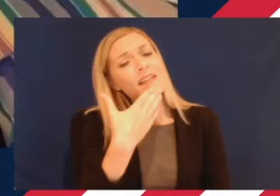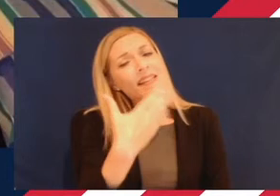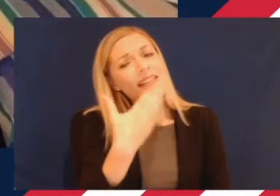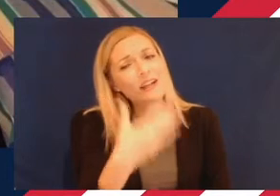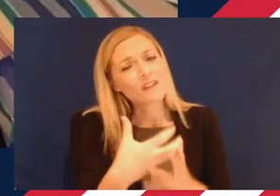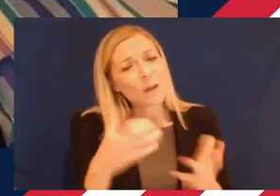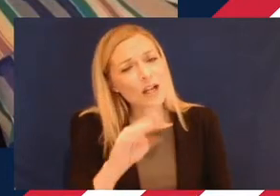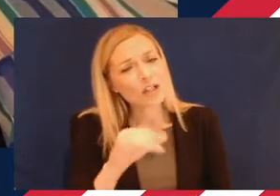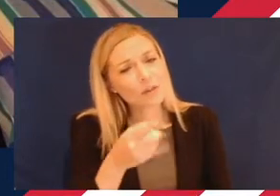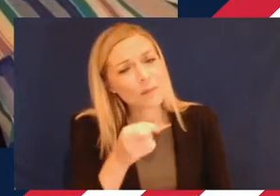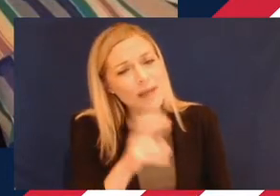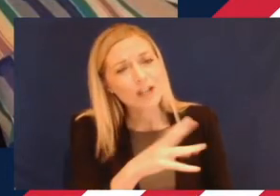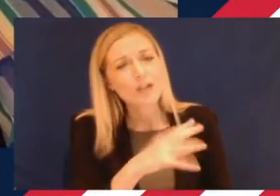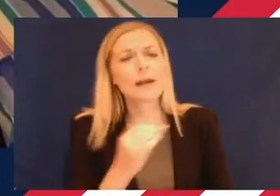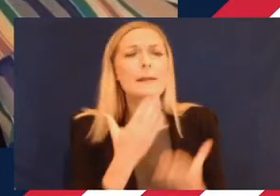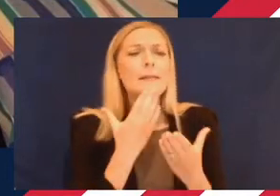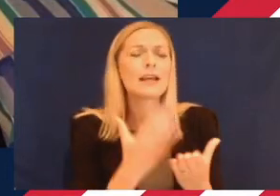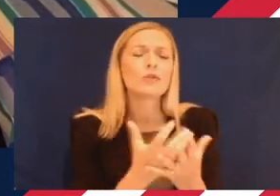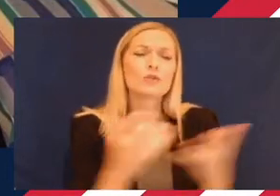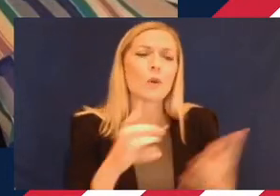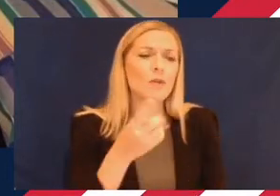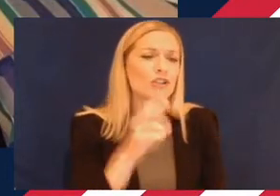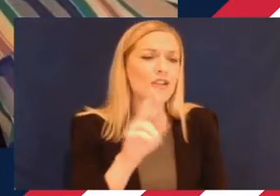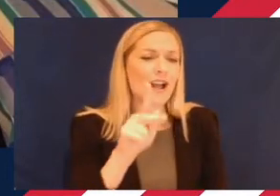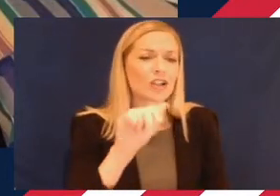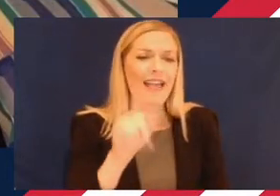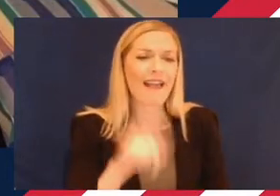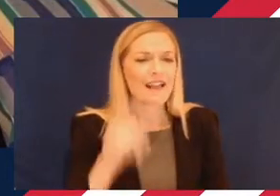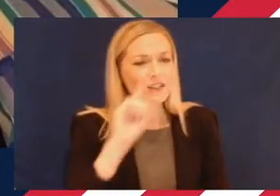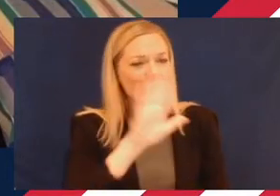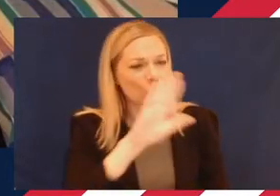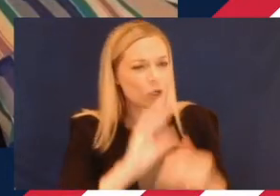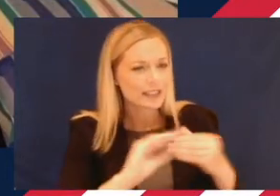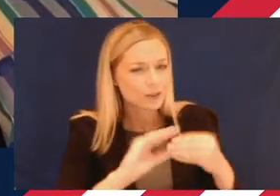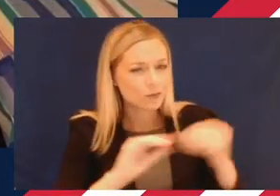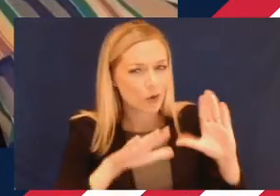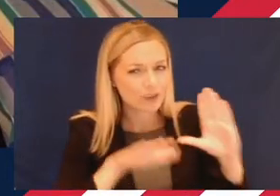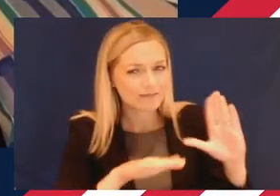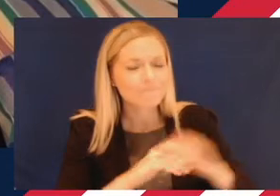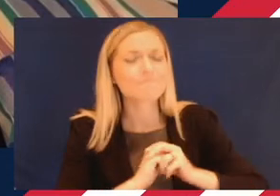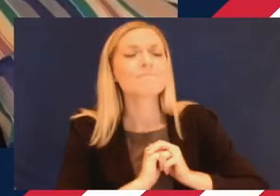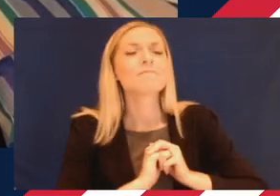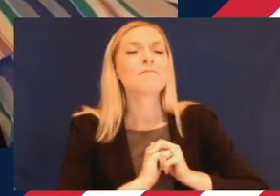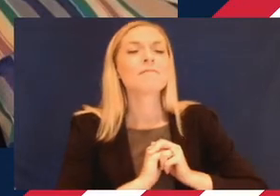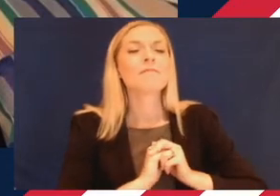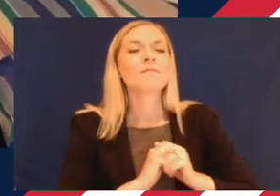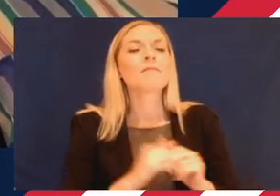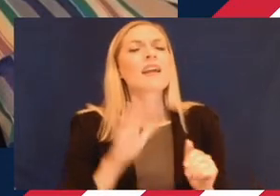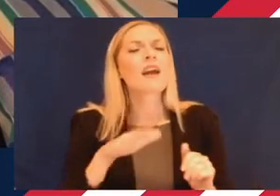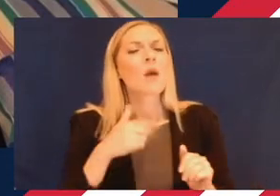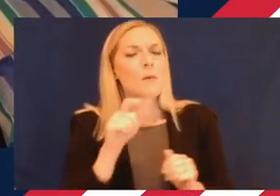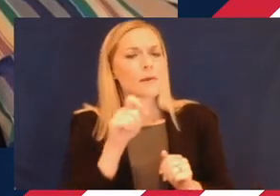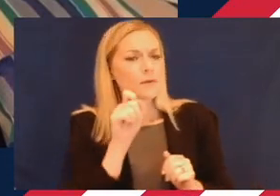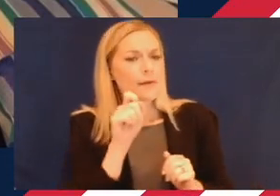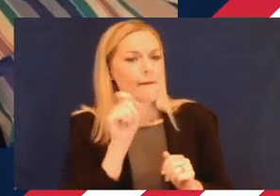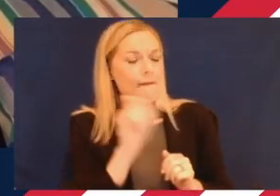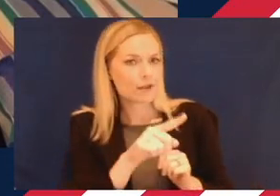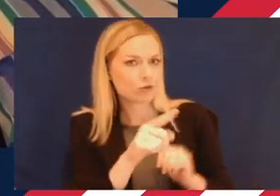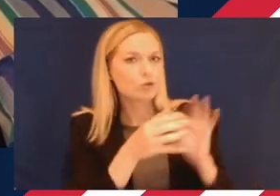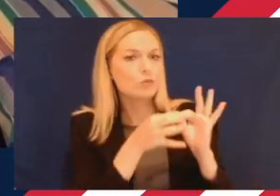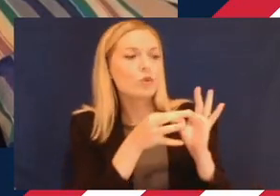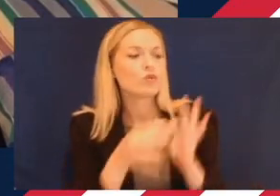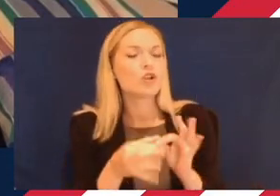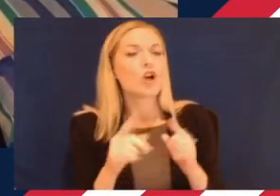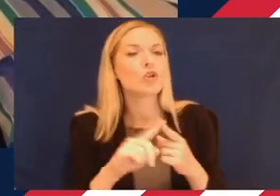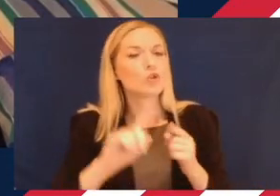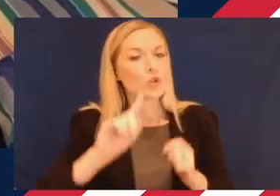you so much, Dr. Katz, for your testimony. Let me just ask you with regard to the federal government.